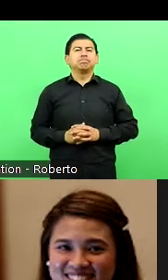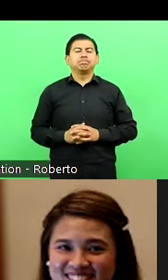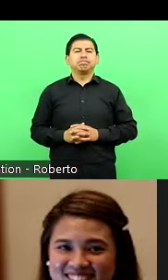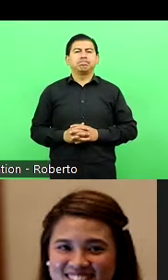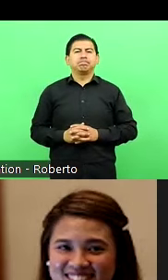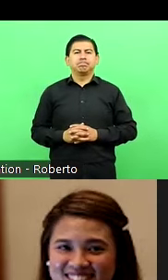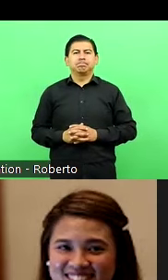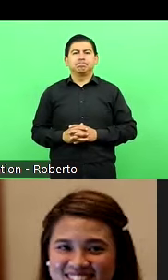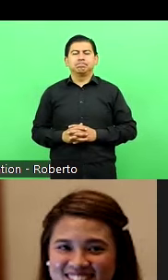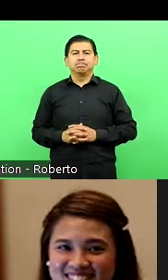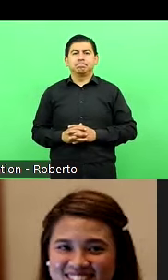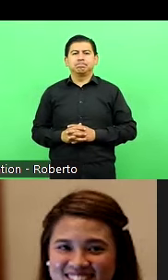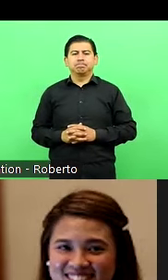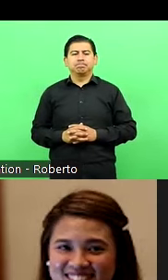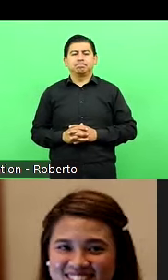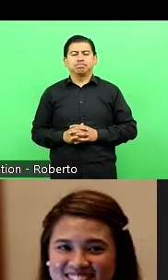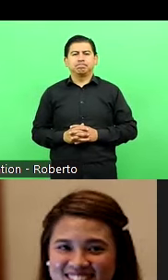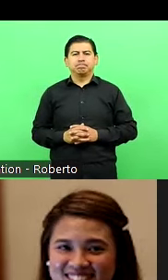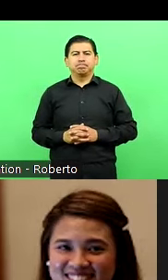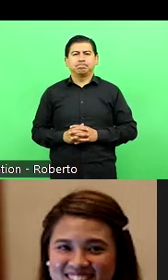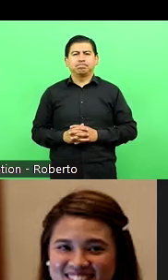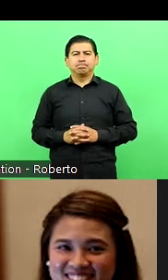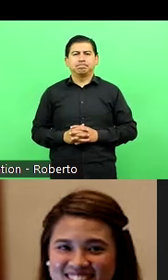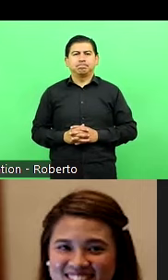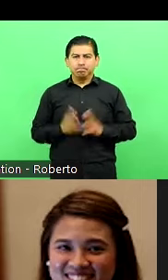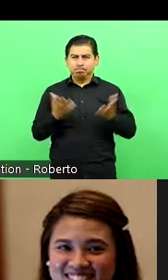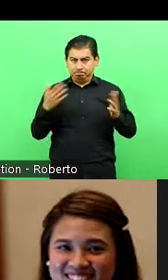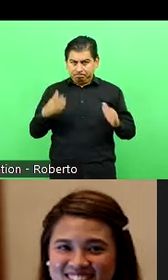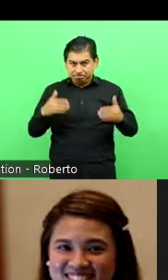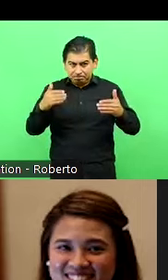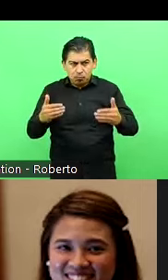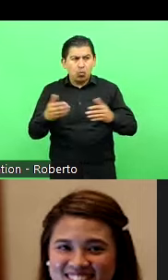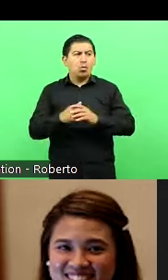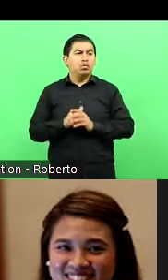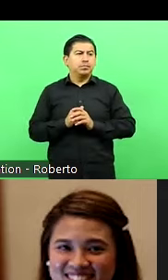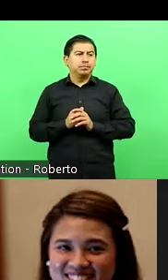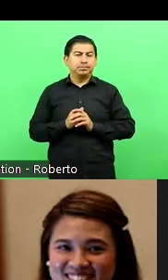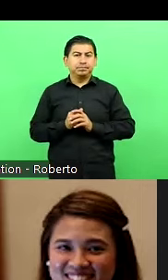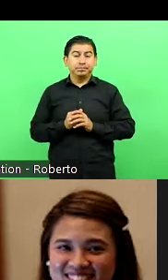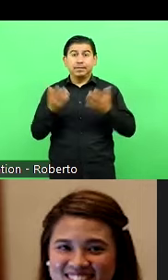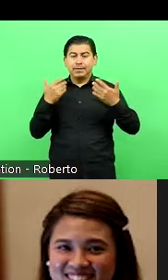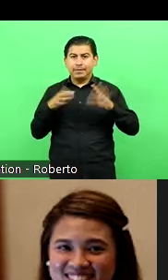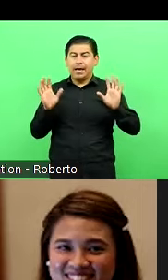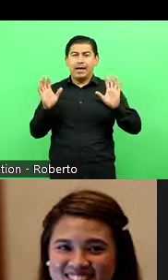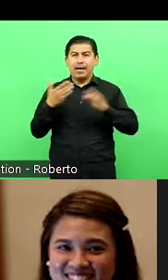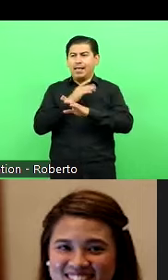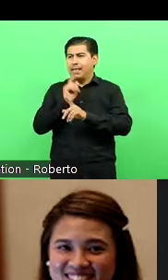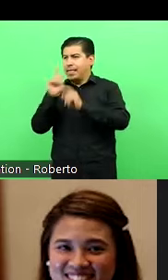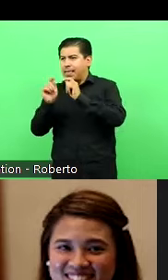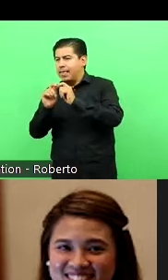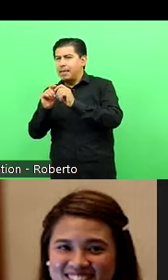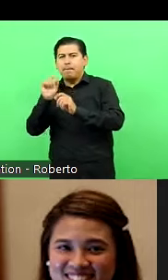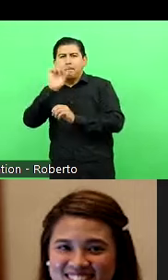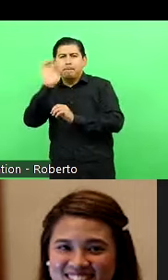moving forward, since we now have this data, in November 2023, we applied the scorecard for the